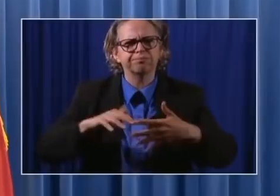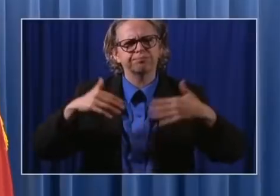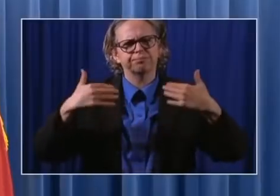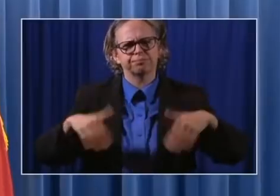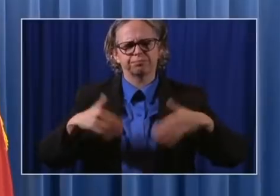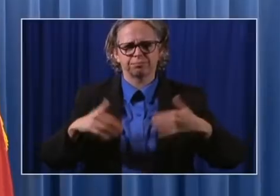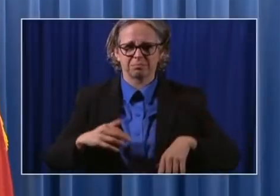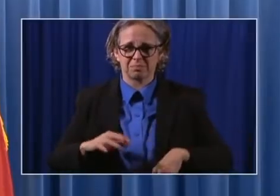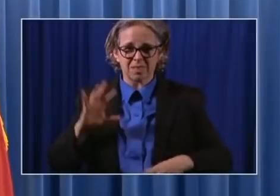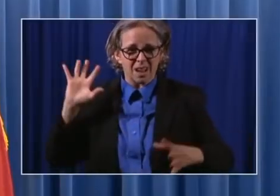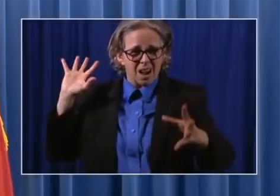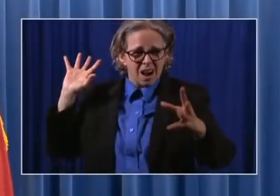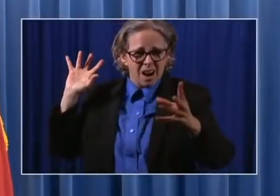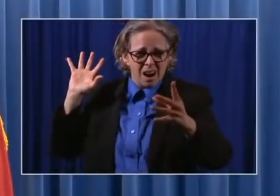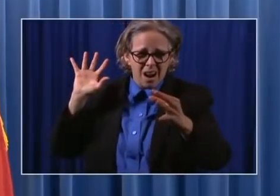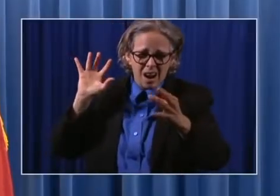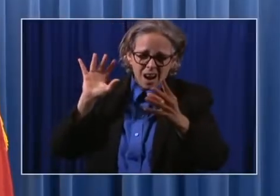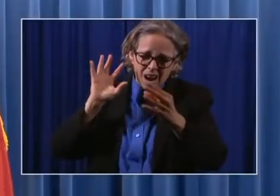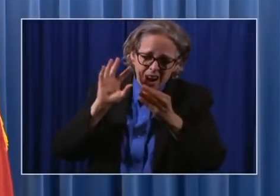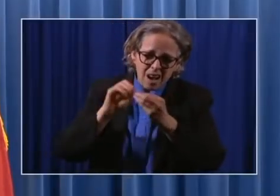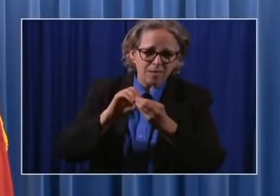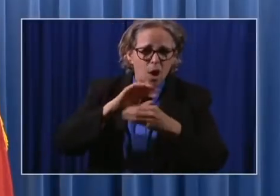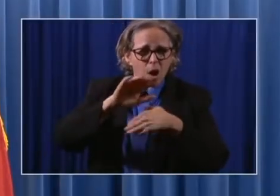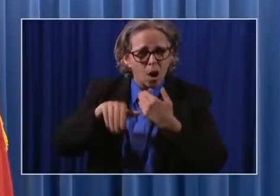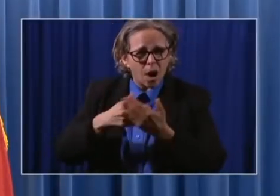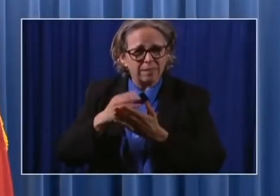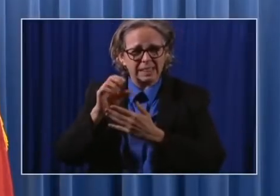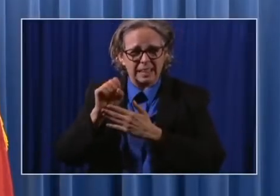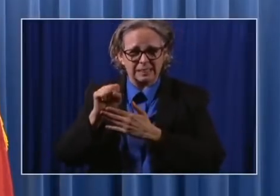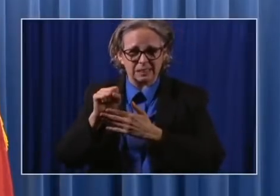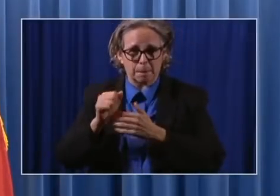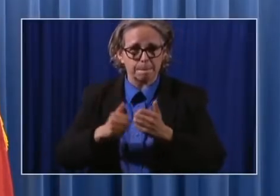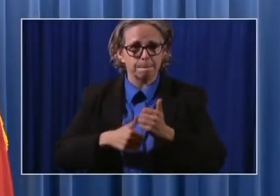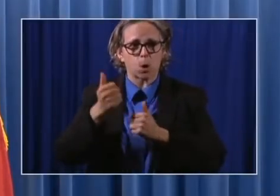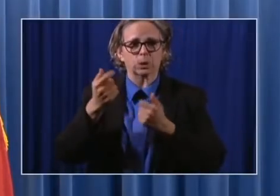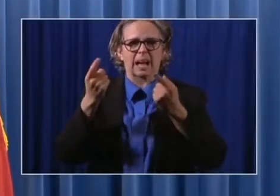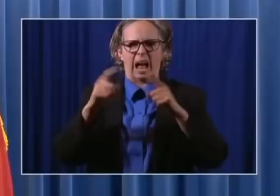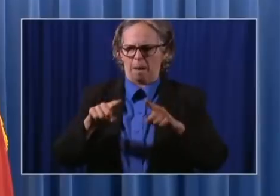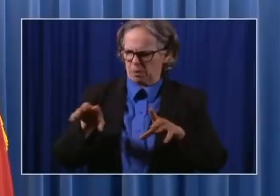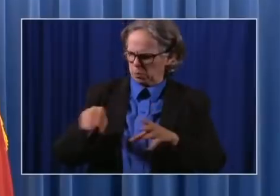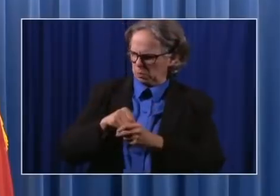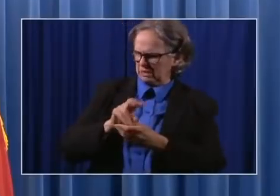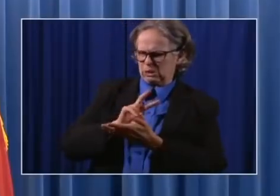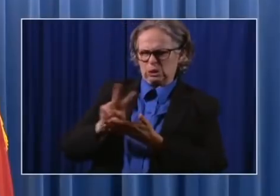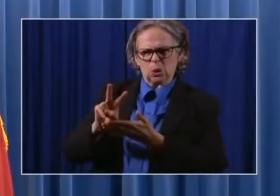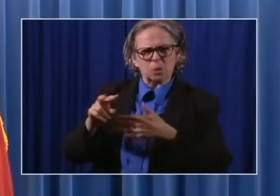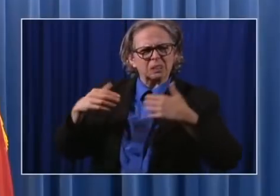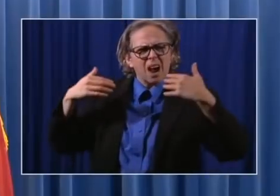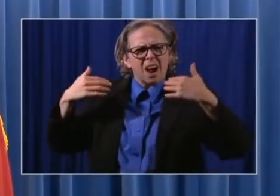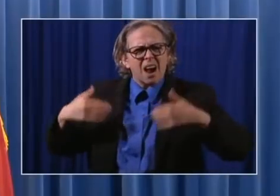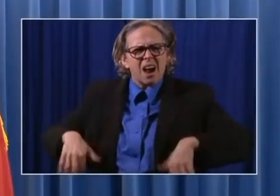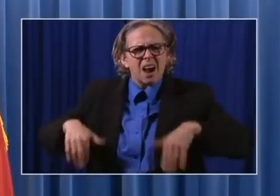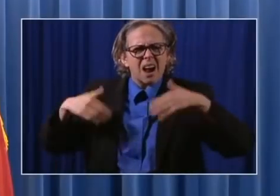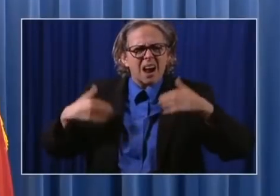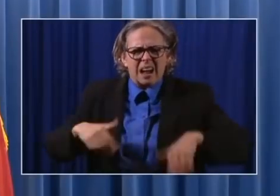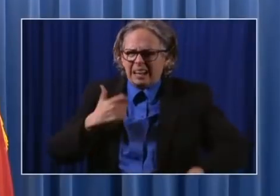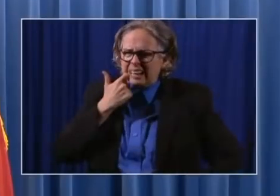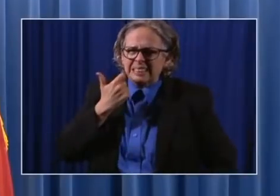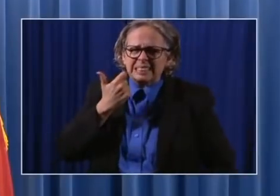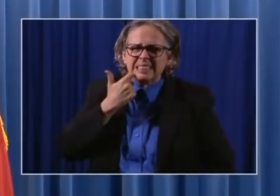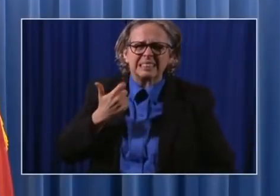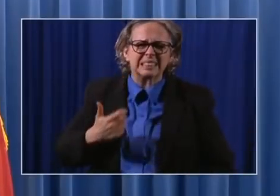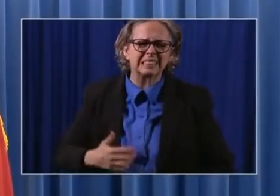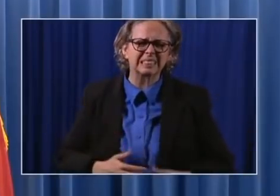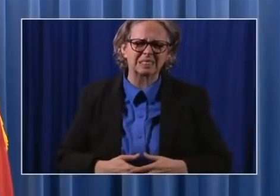occurred for that county in the last 2 weeks. In addition to the increase in cases, the county is also seeing a steady increase in the number of